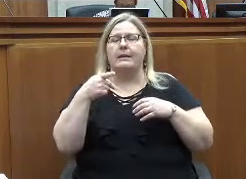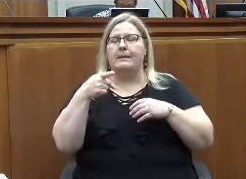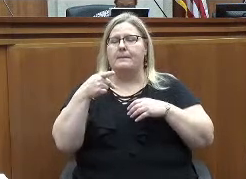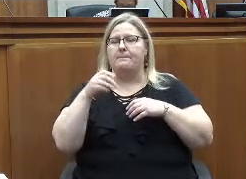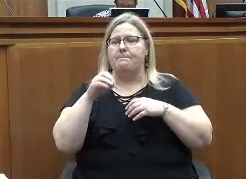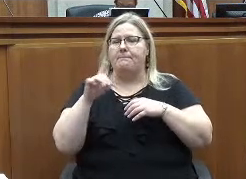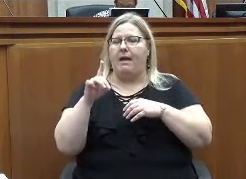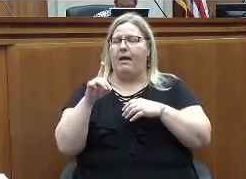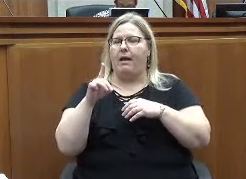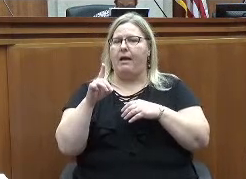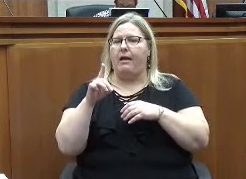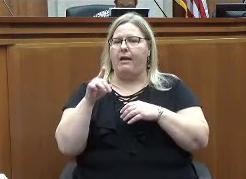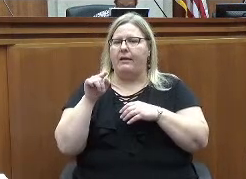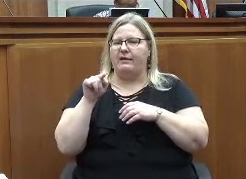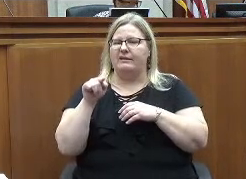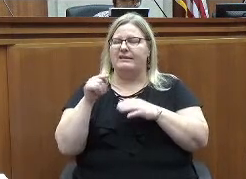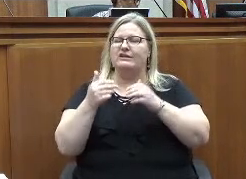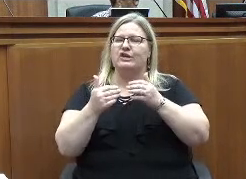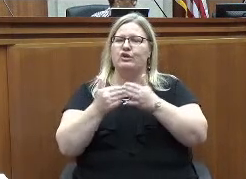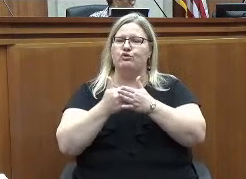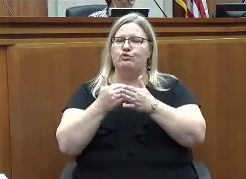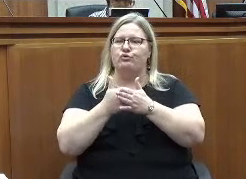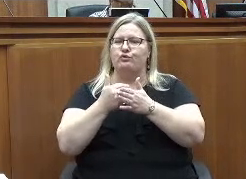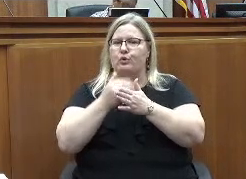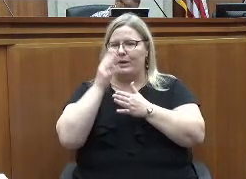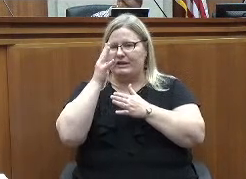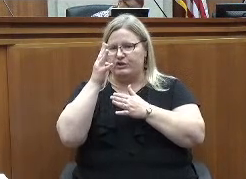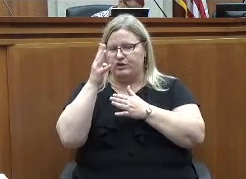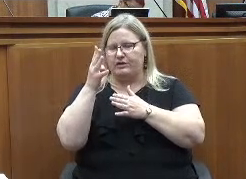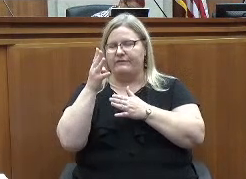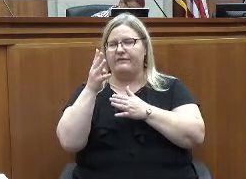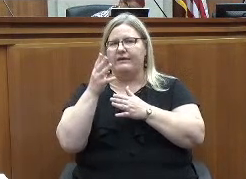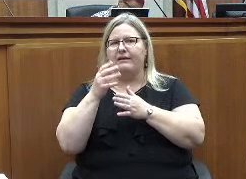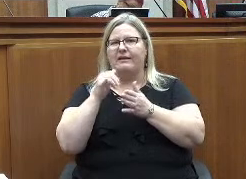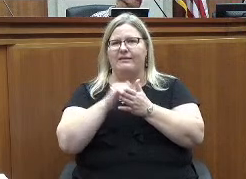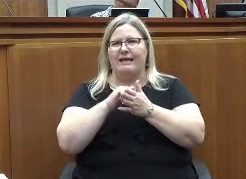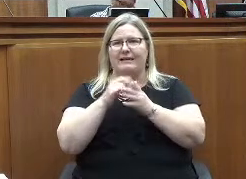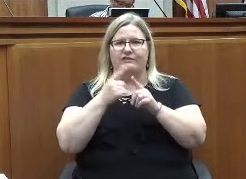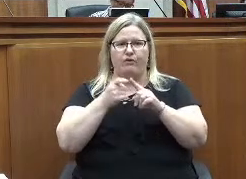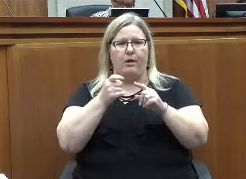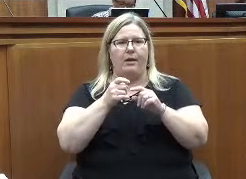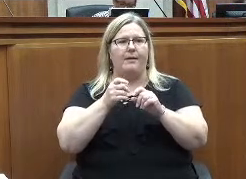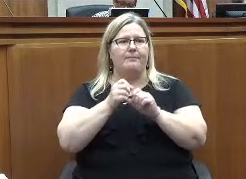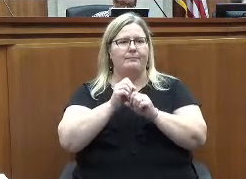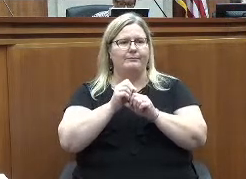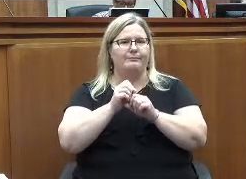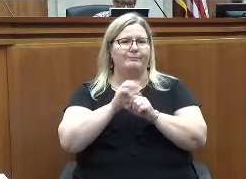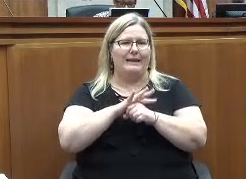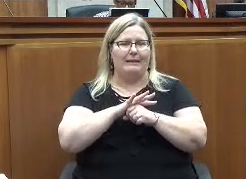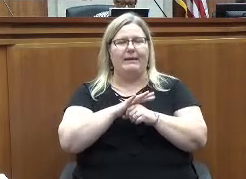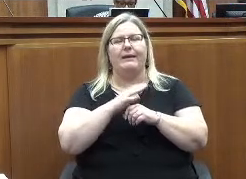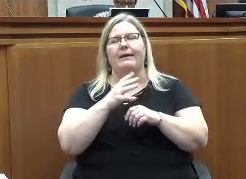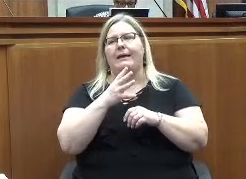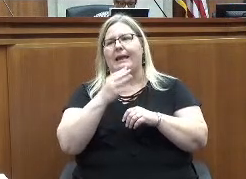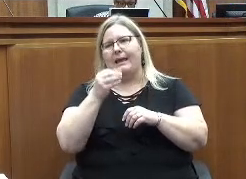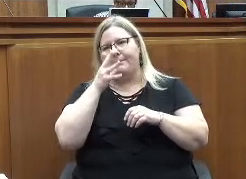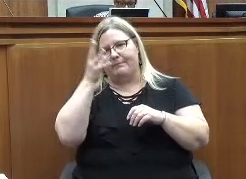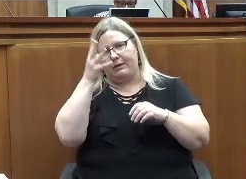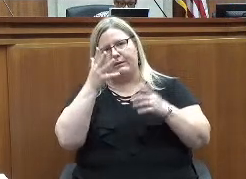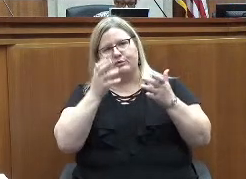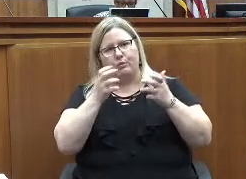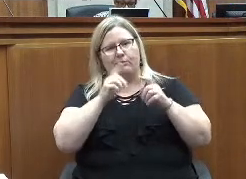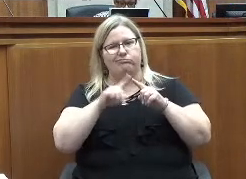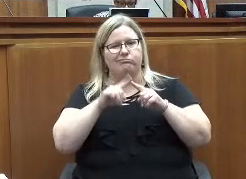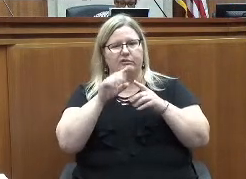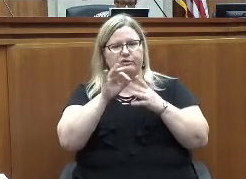effort is a new initiative. In many ways, it was birthed out of the pandemic and parents' desire for additional choices for kids. We